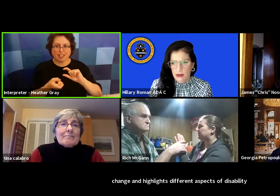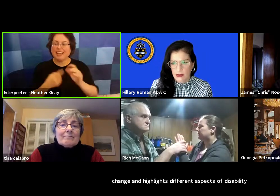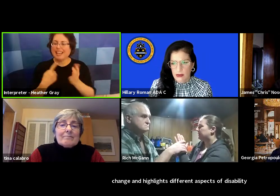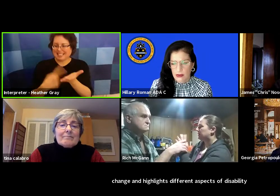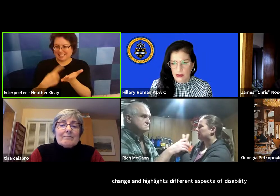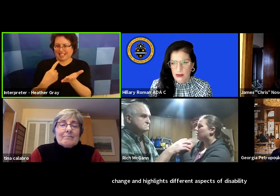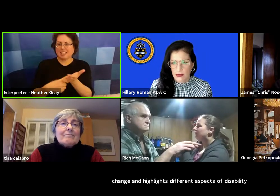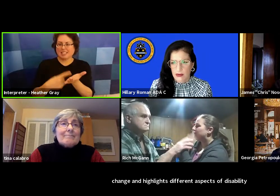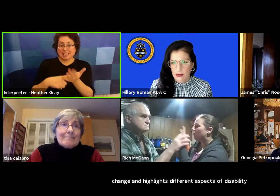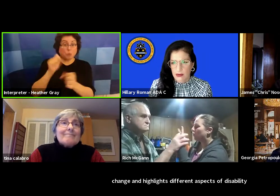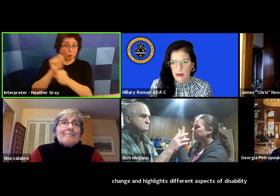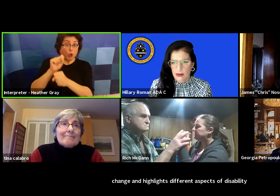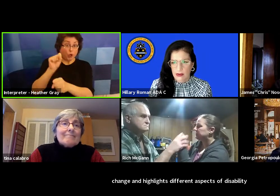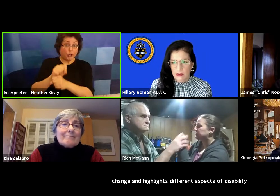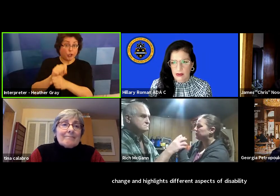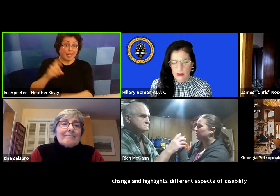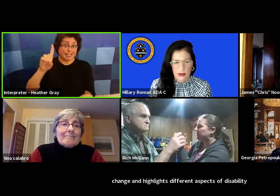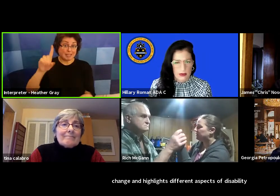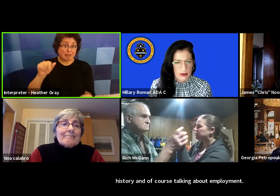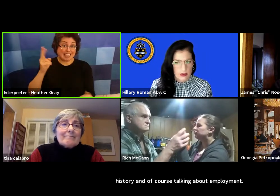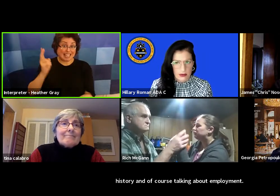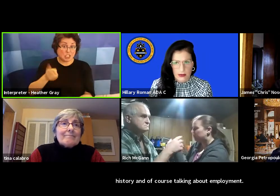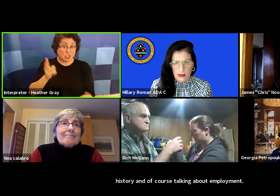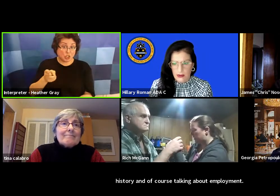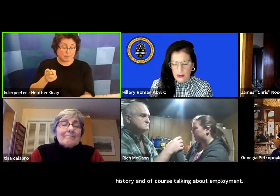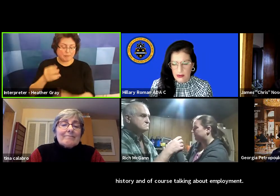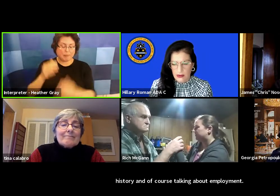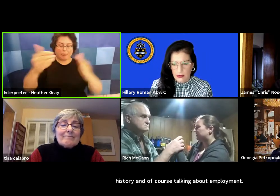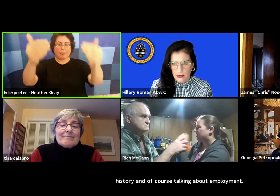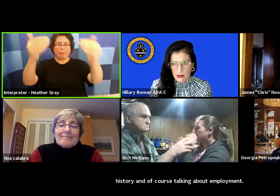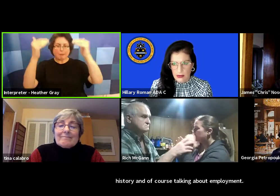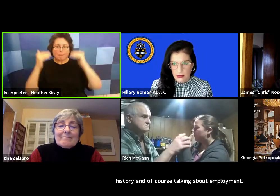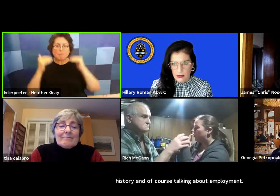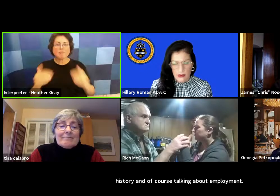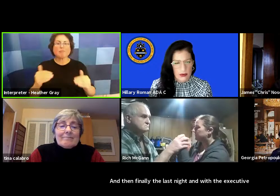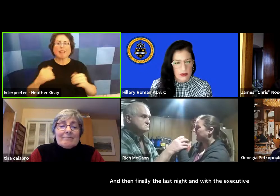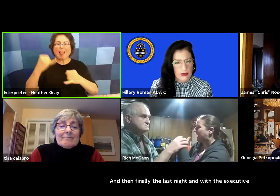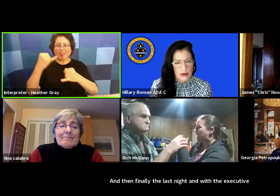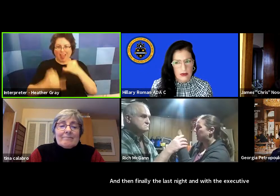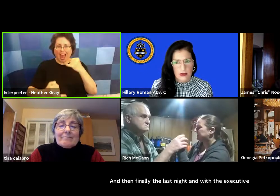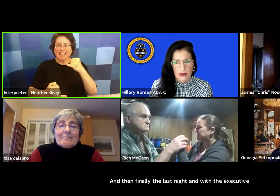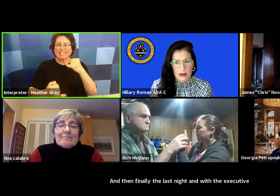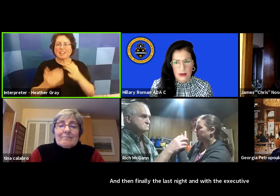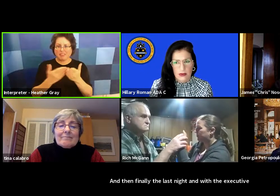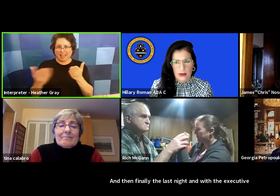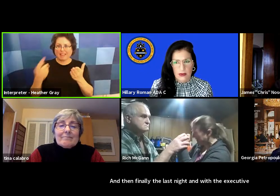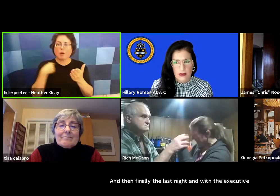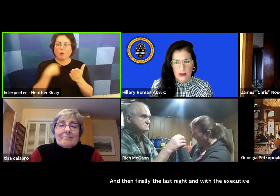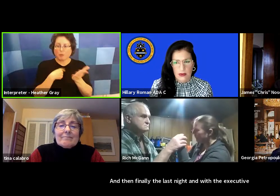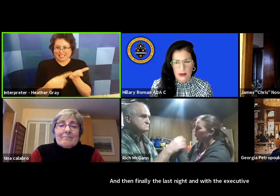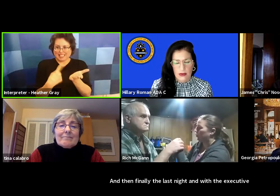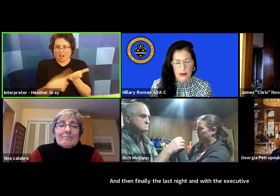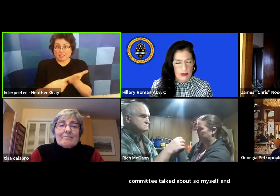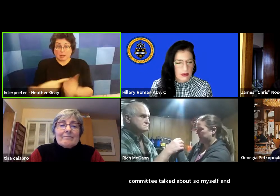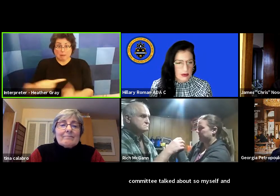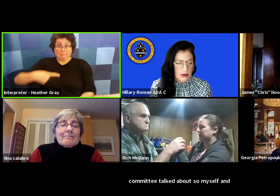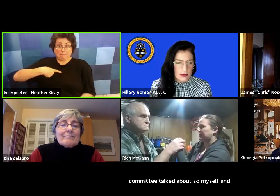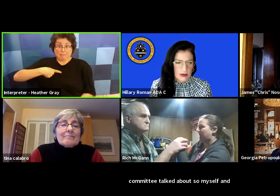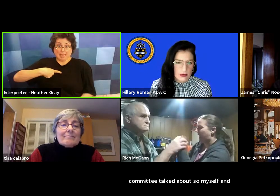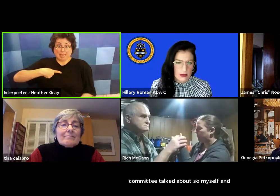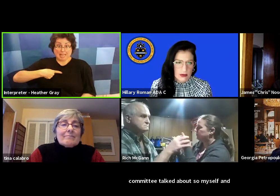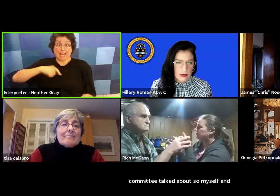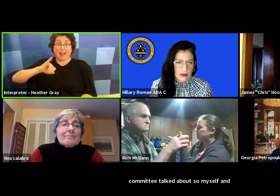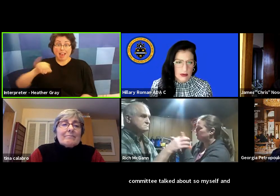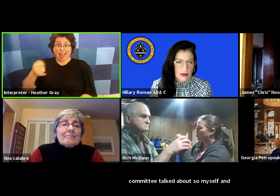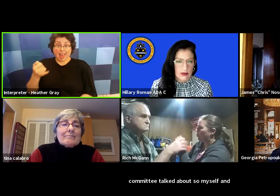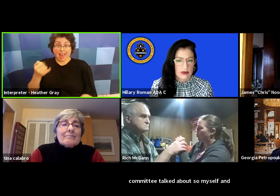about employment. And then finally, the last item that the executive committee talked about. So myself and John